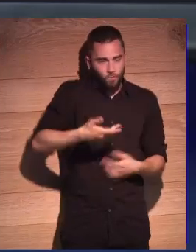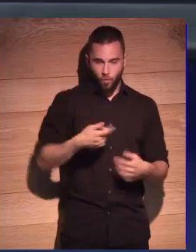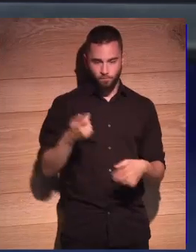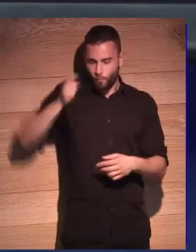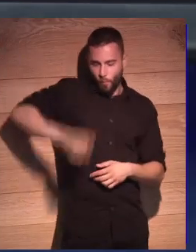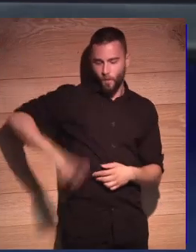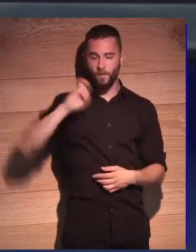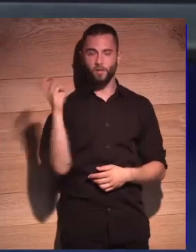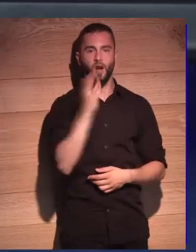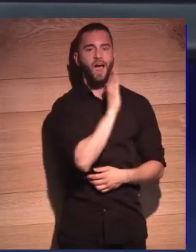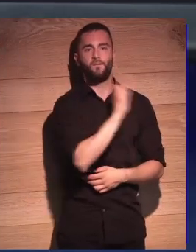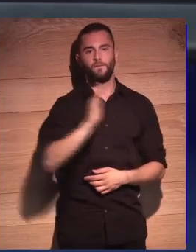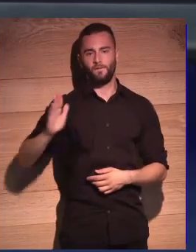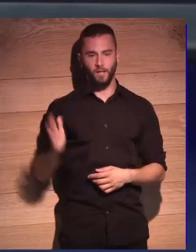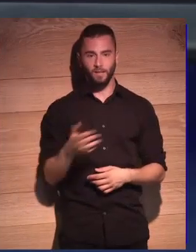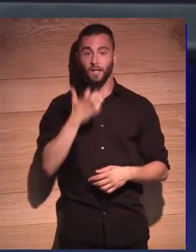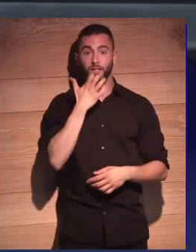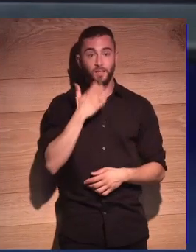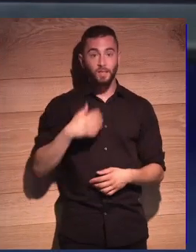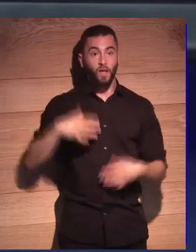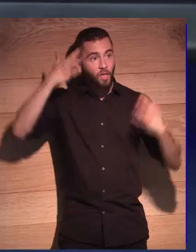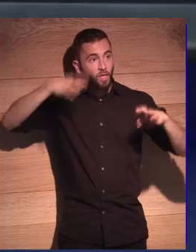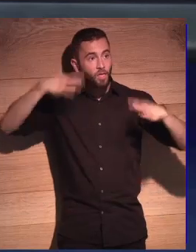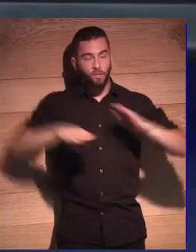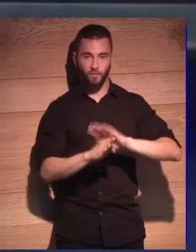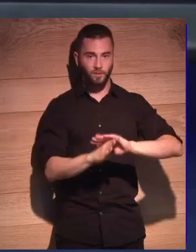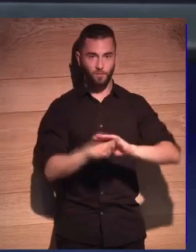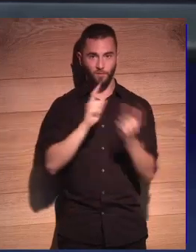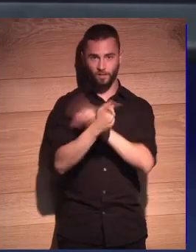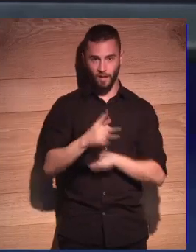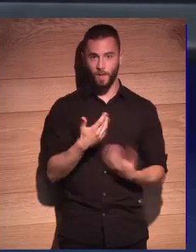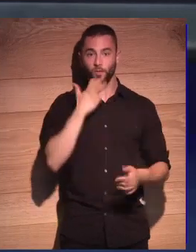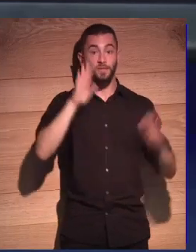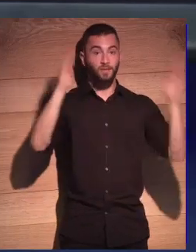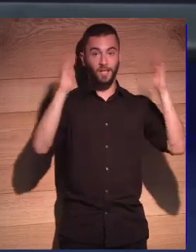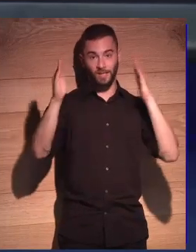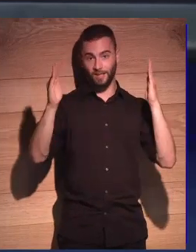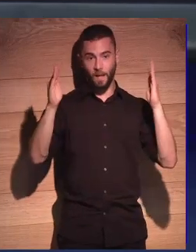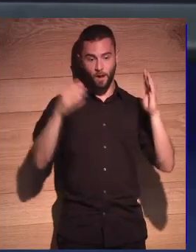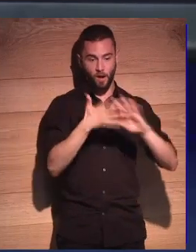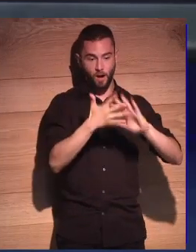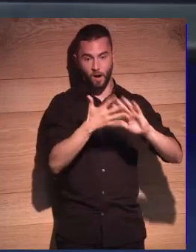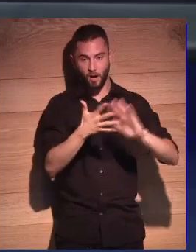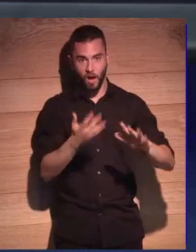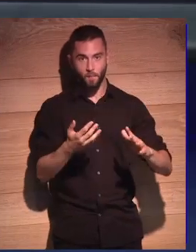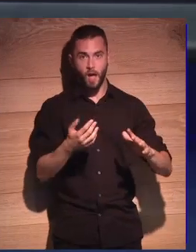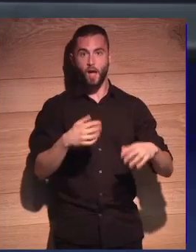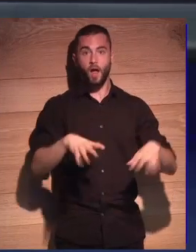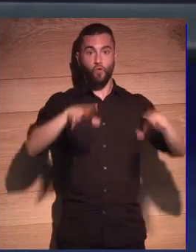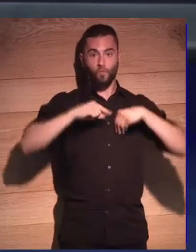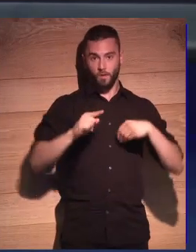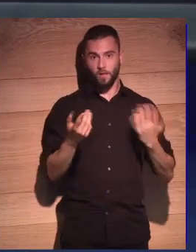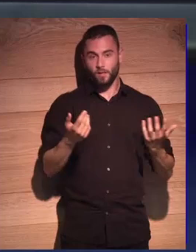whole duration of your professional life, but this has changed, and we need to be aware of this. We need to understand